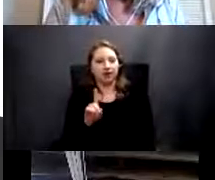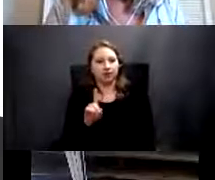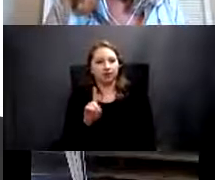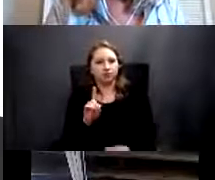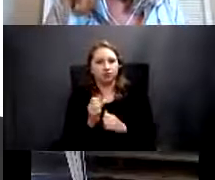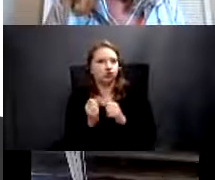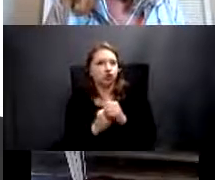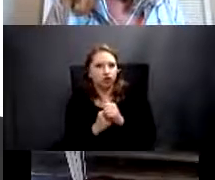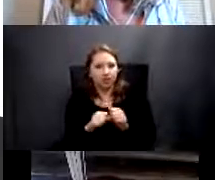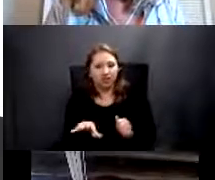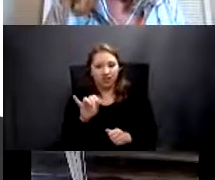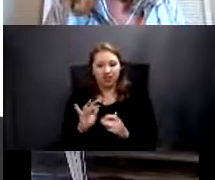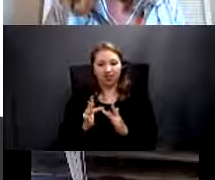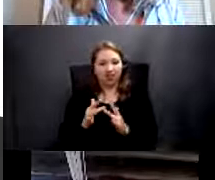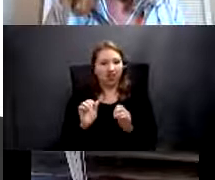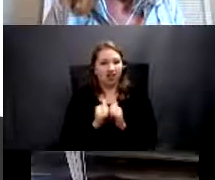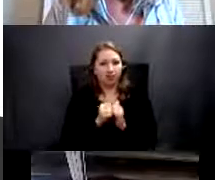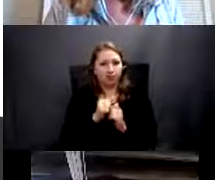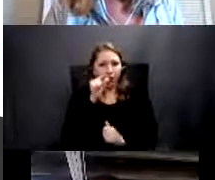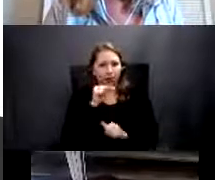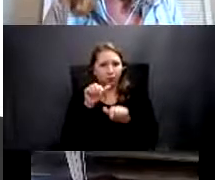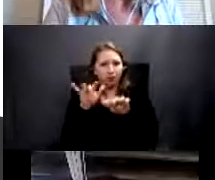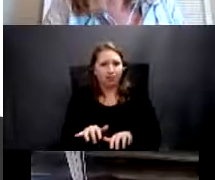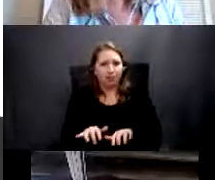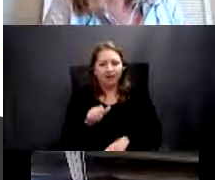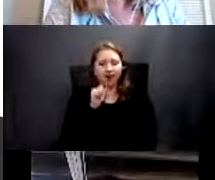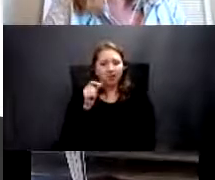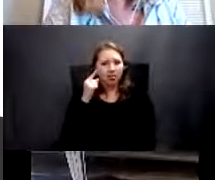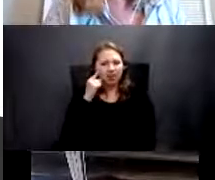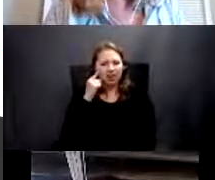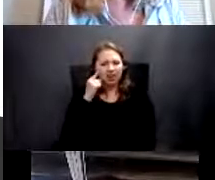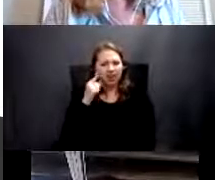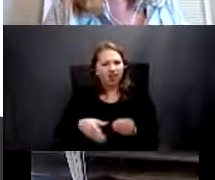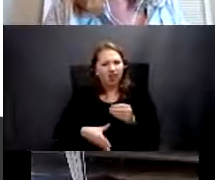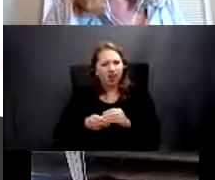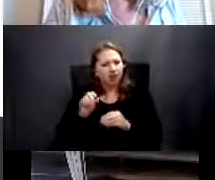structure online just by searching. And I don't think I added that in the